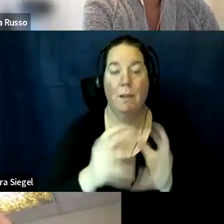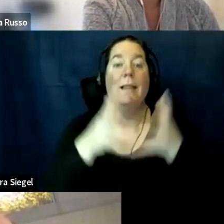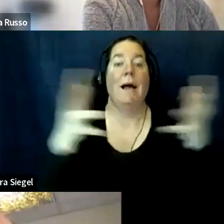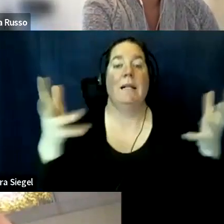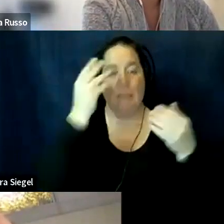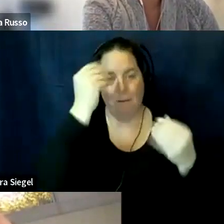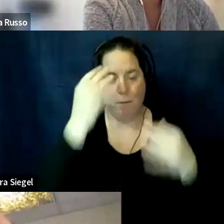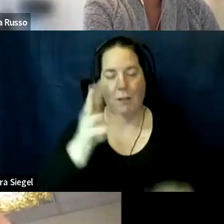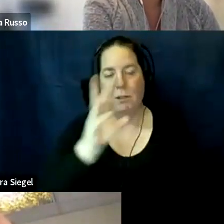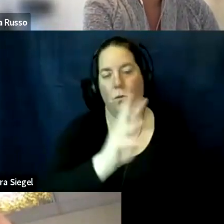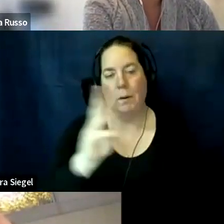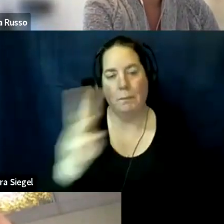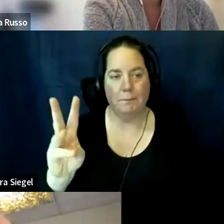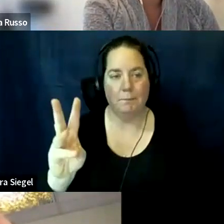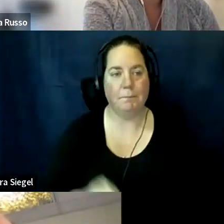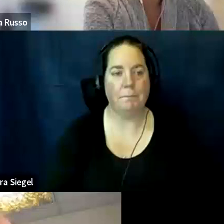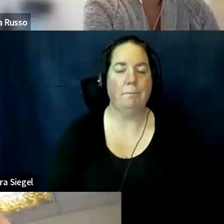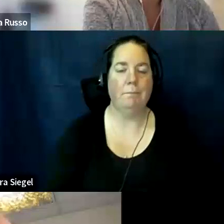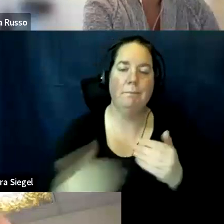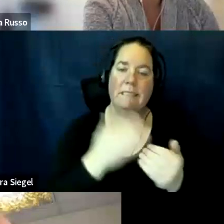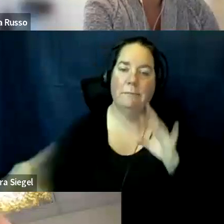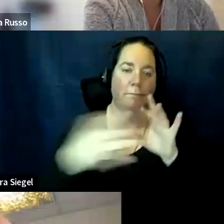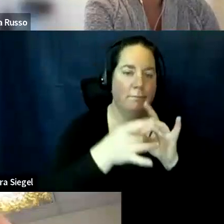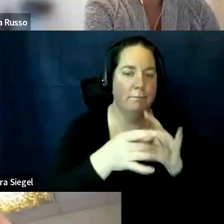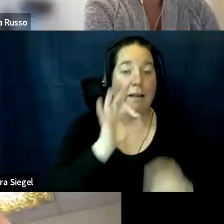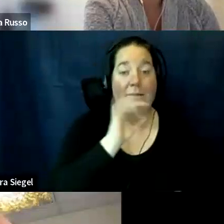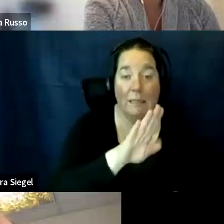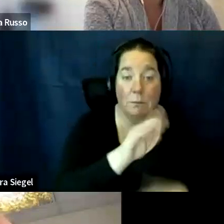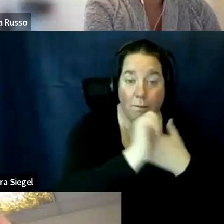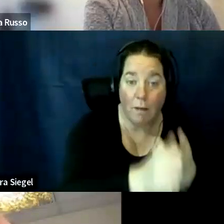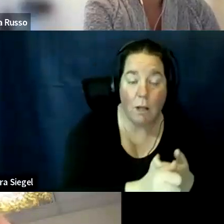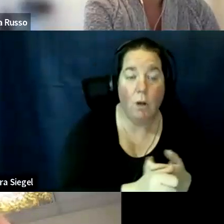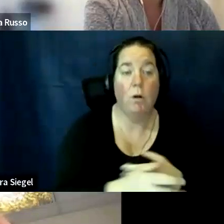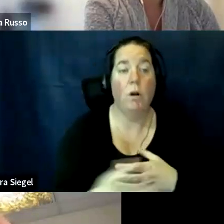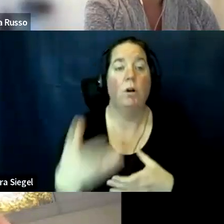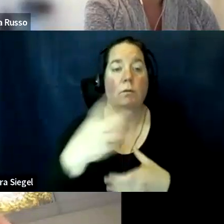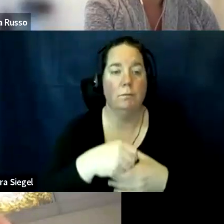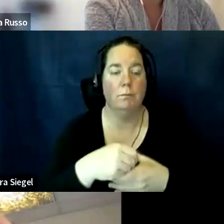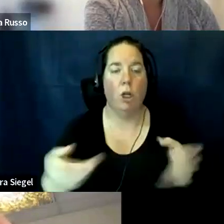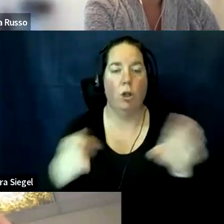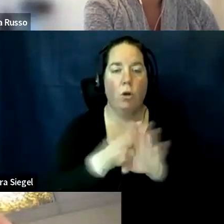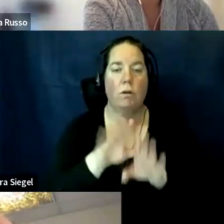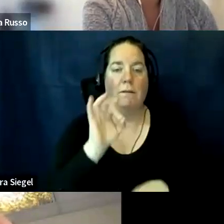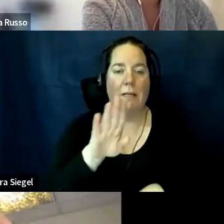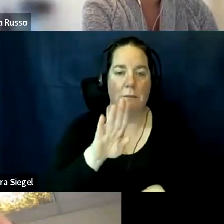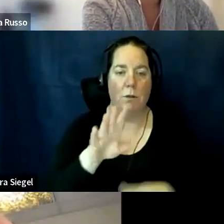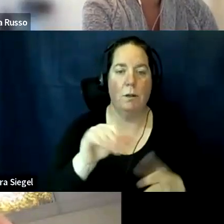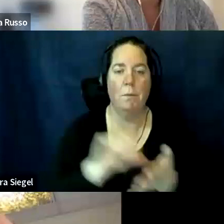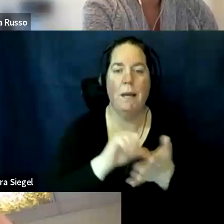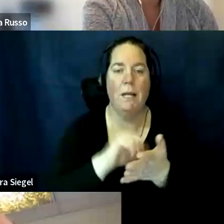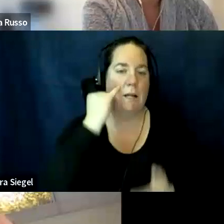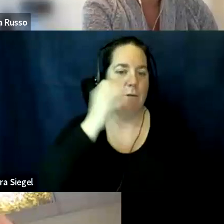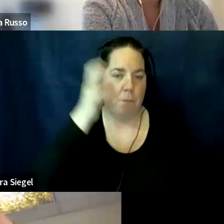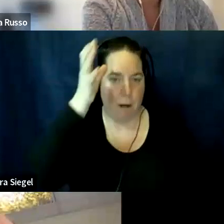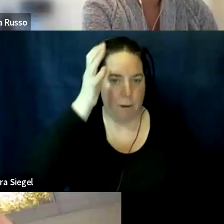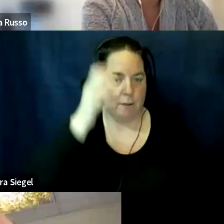website. Getting connected with us is easy. You can follow us on Facebook or join our closed Facebook page if you are a parent. We